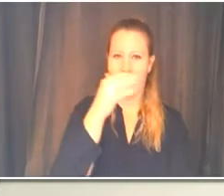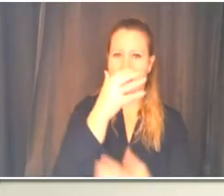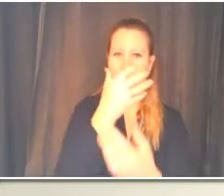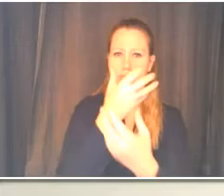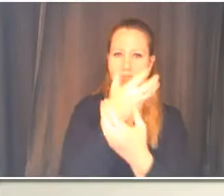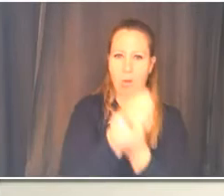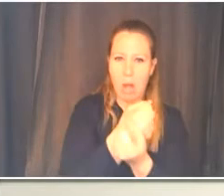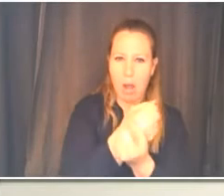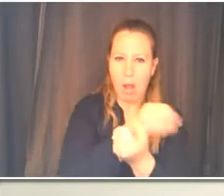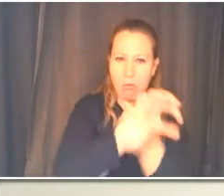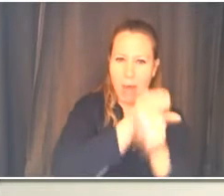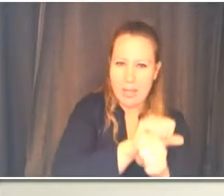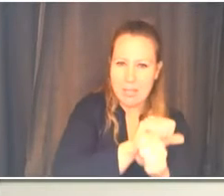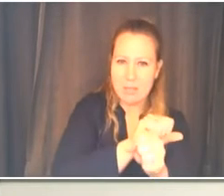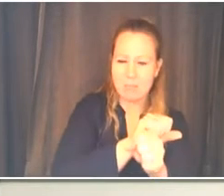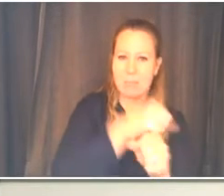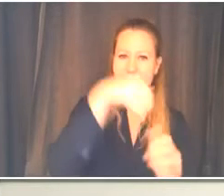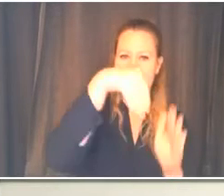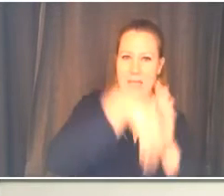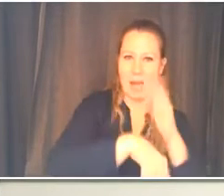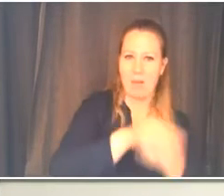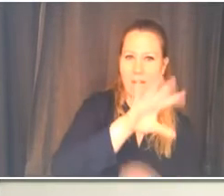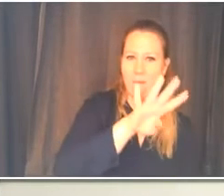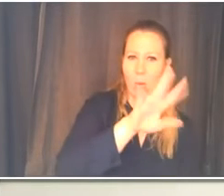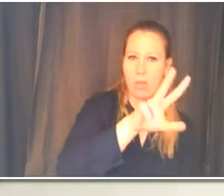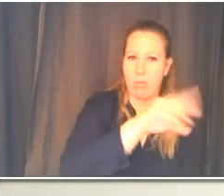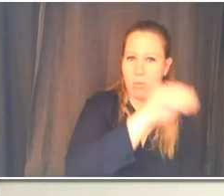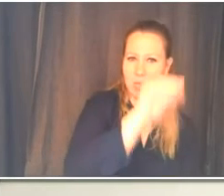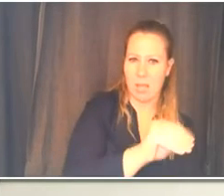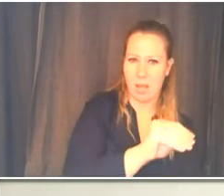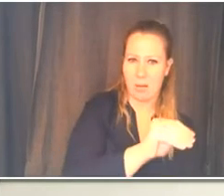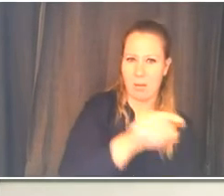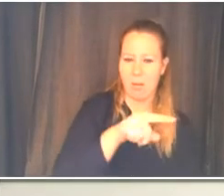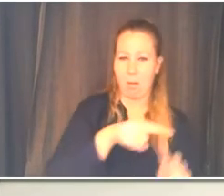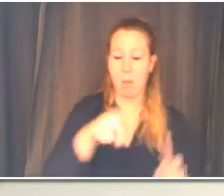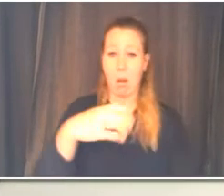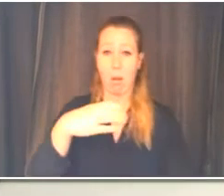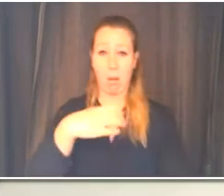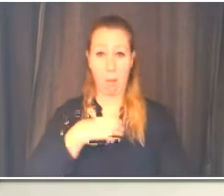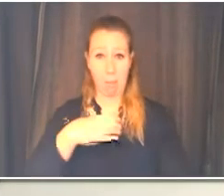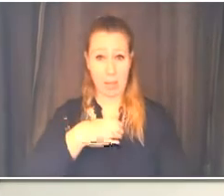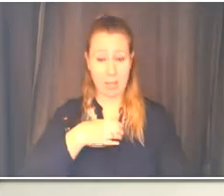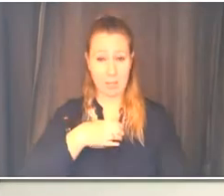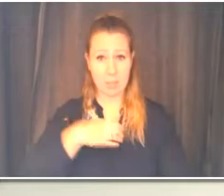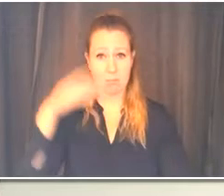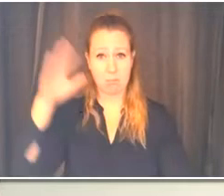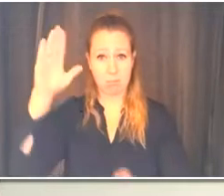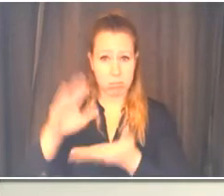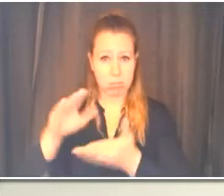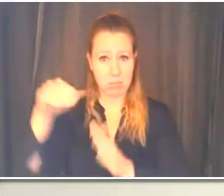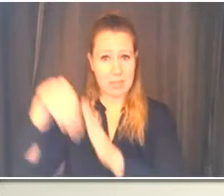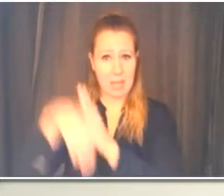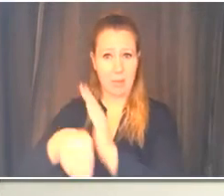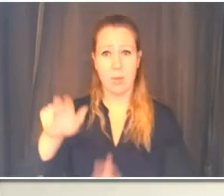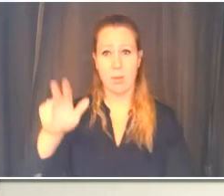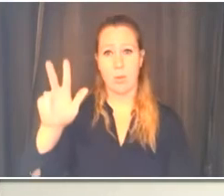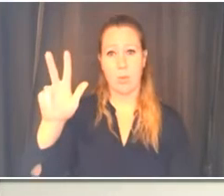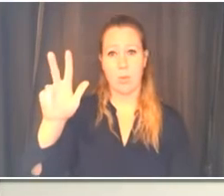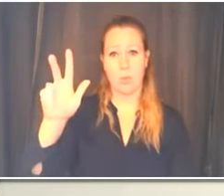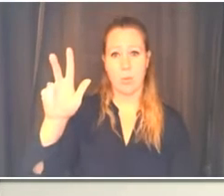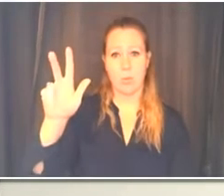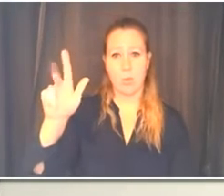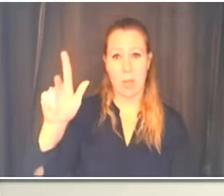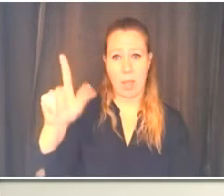should be an arrest unless the person flees but you would think they would go down by the same amount of officers are